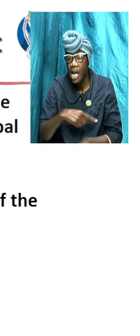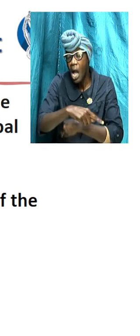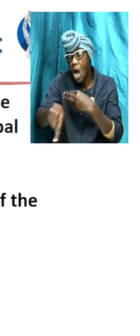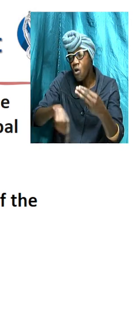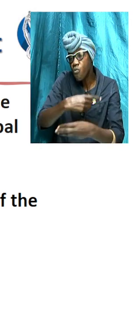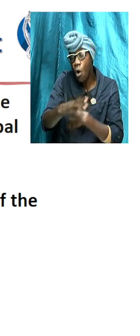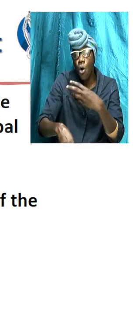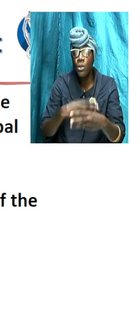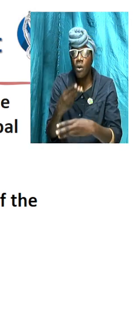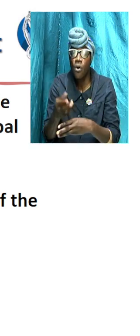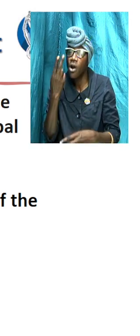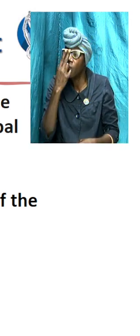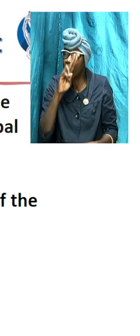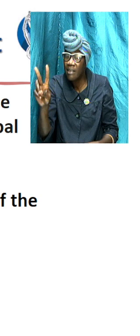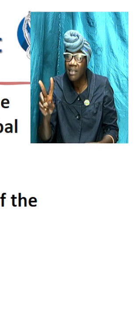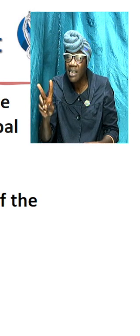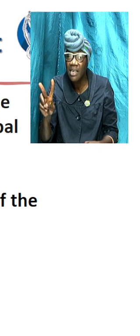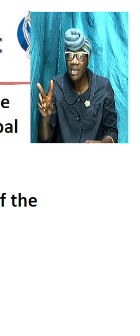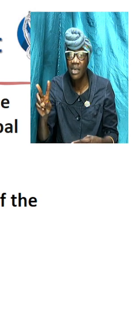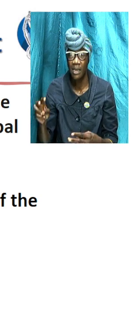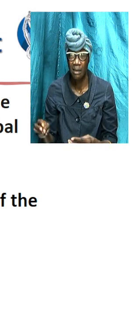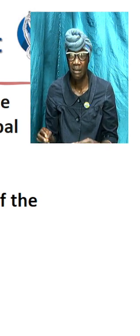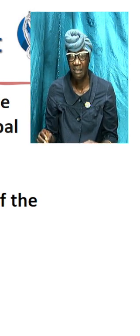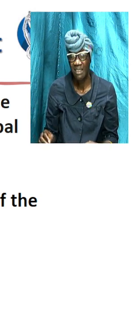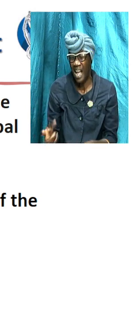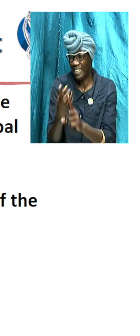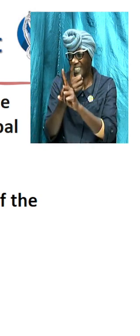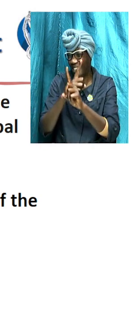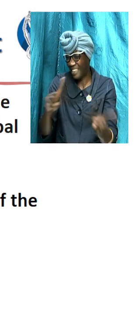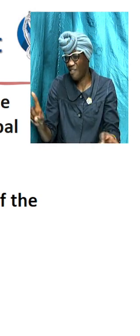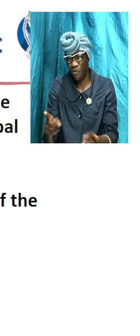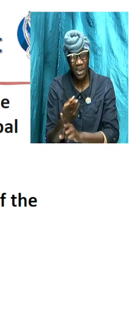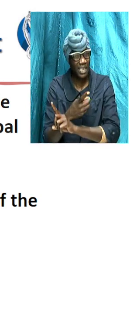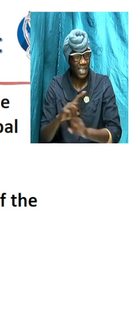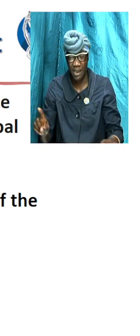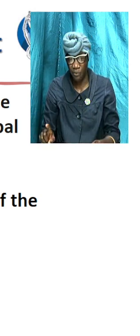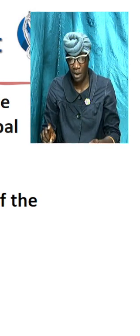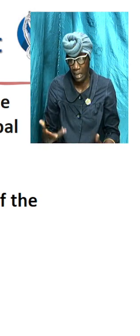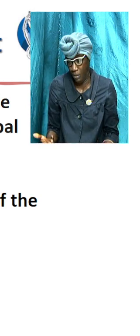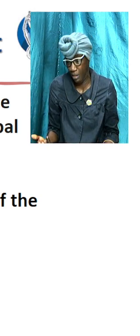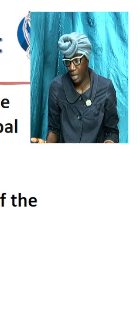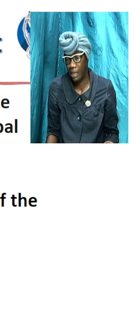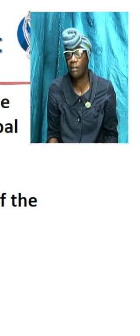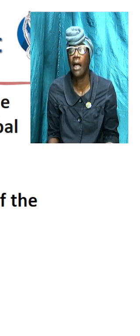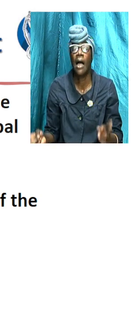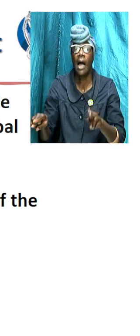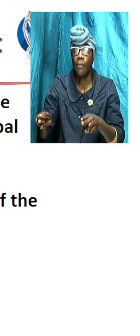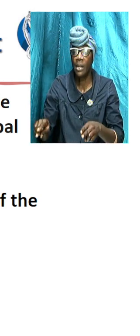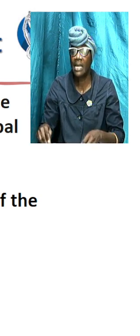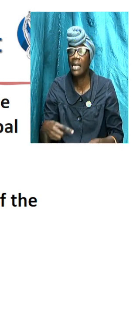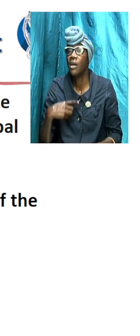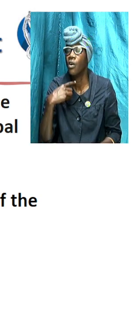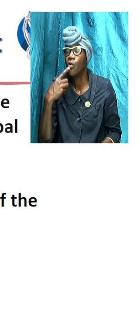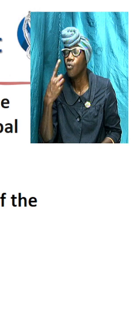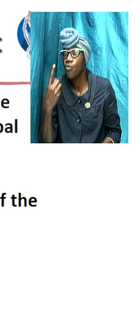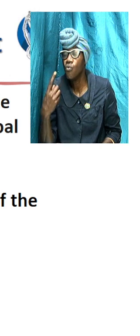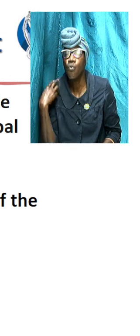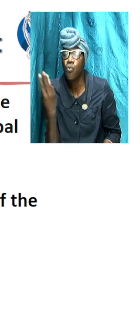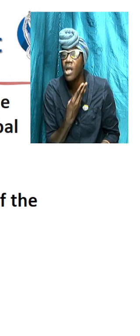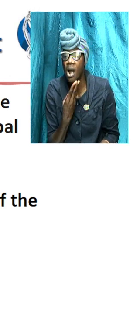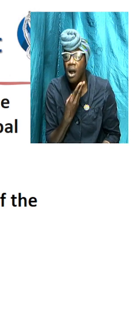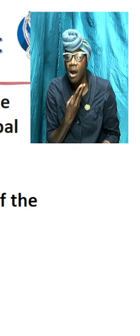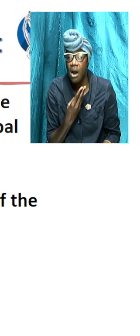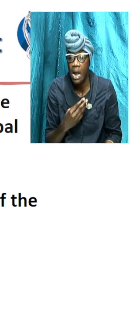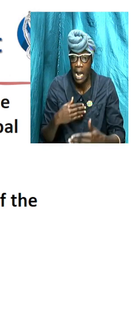world, we are seeing a lot of crazy things happening. It tells me, brethren, that we are on the brink of something. This